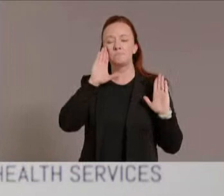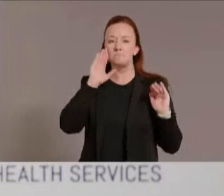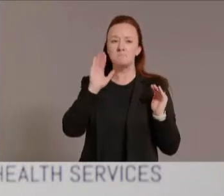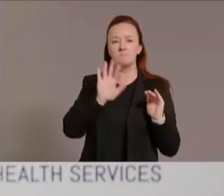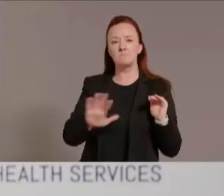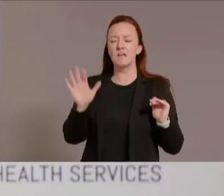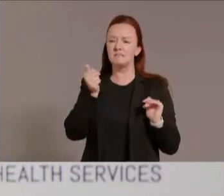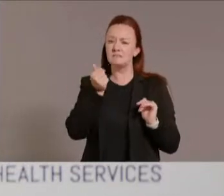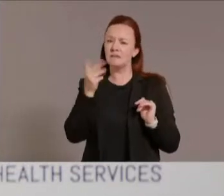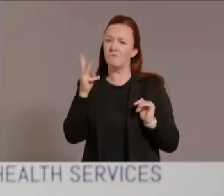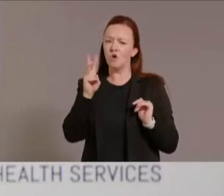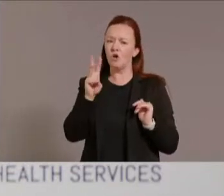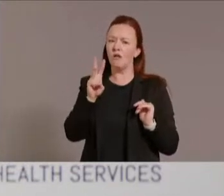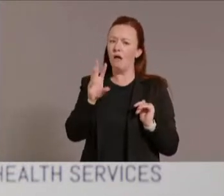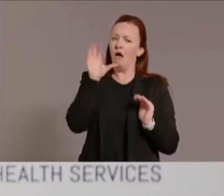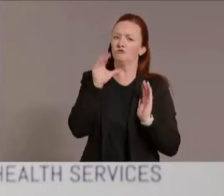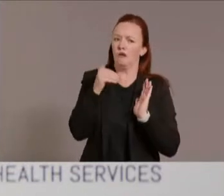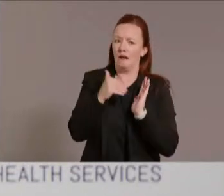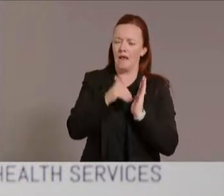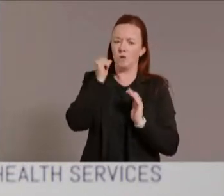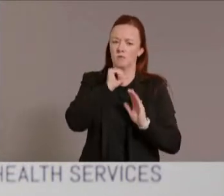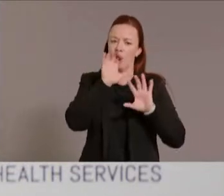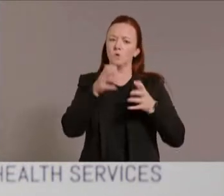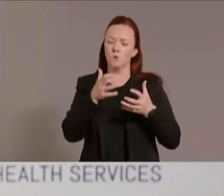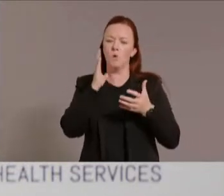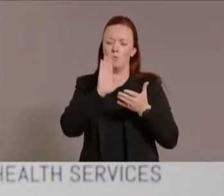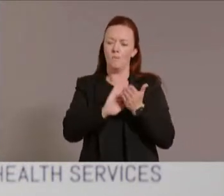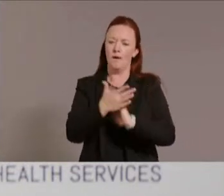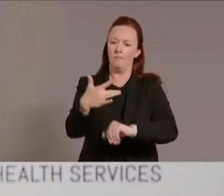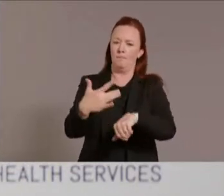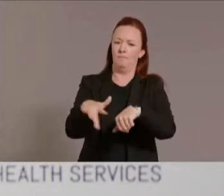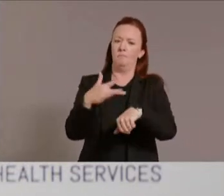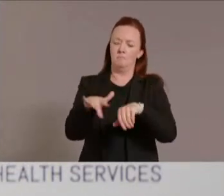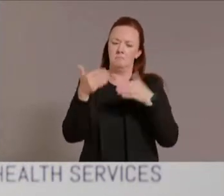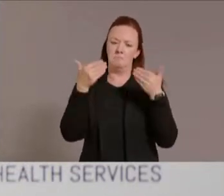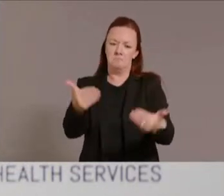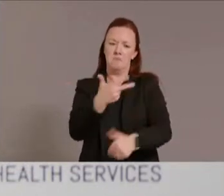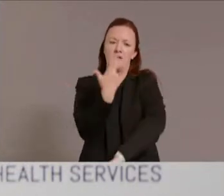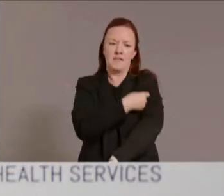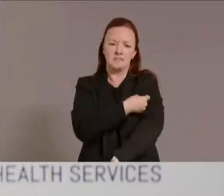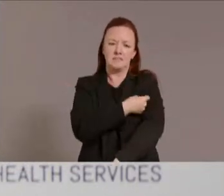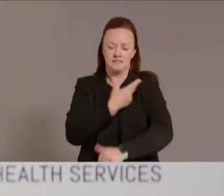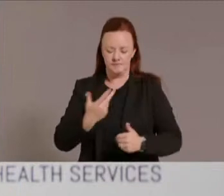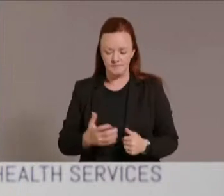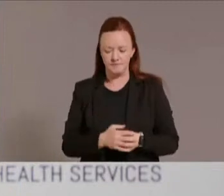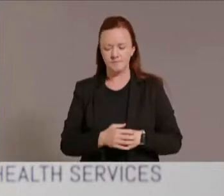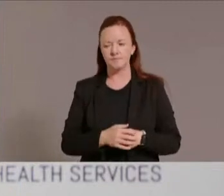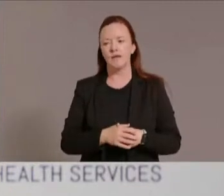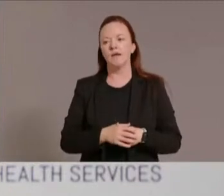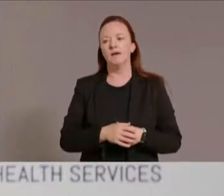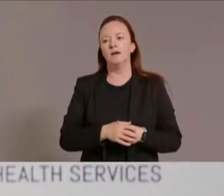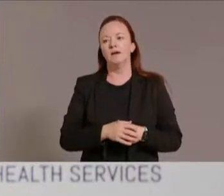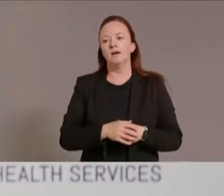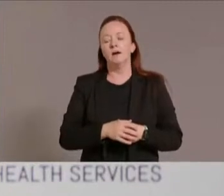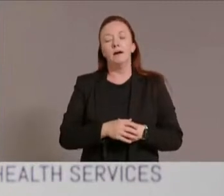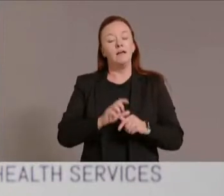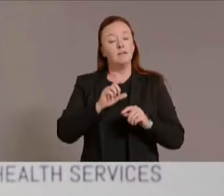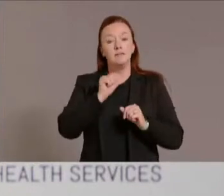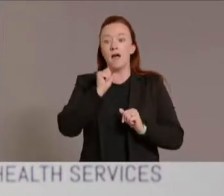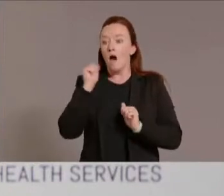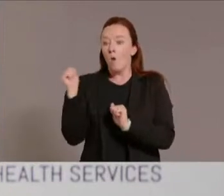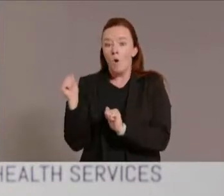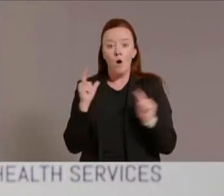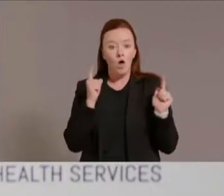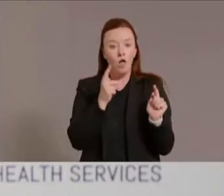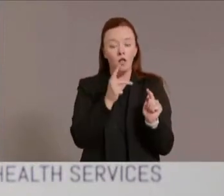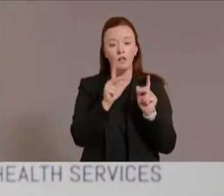Arizonans that would make eligible for vaccination. Without having it all the way down to the population, that makes it a little bit harder, because